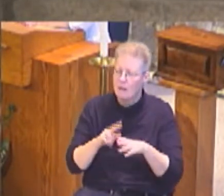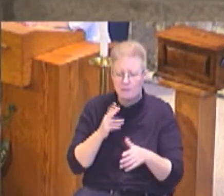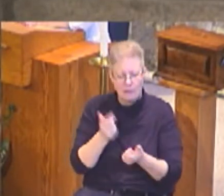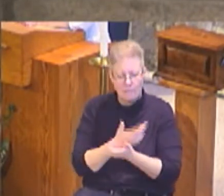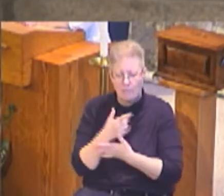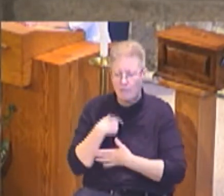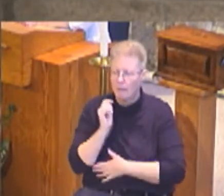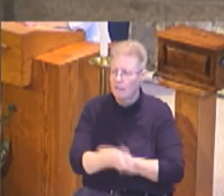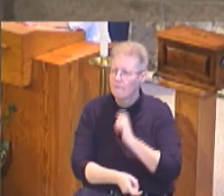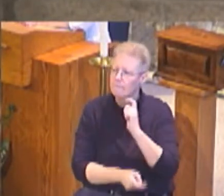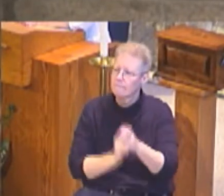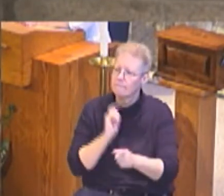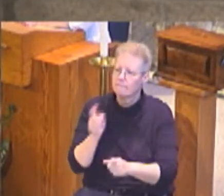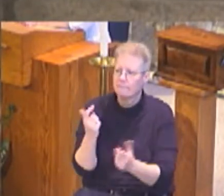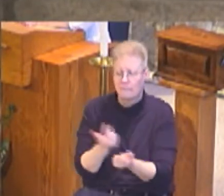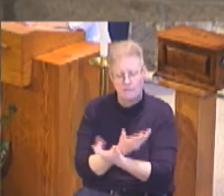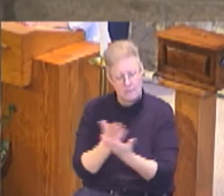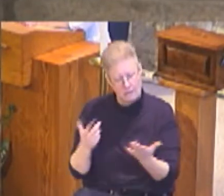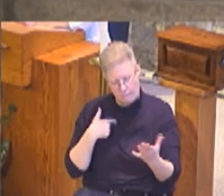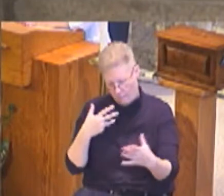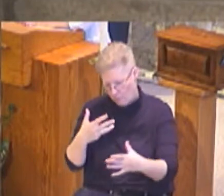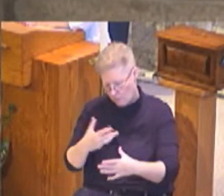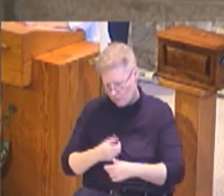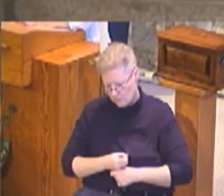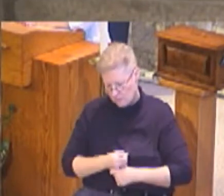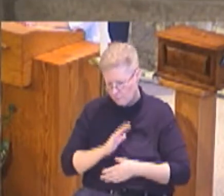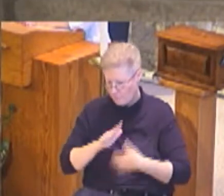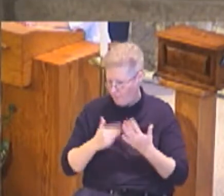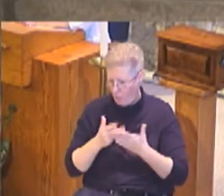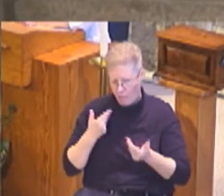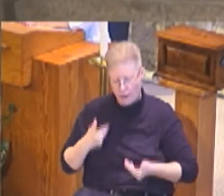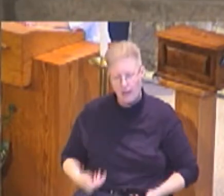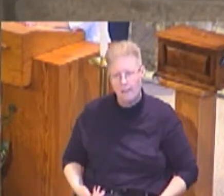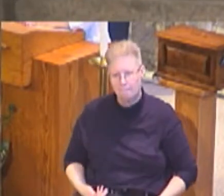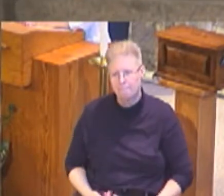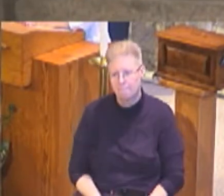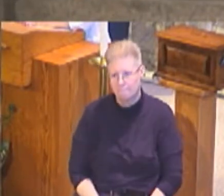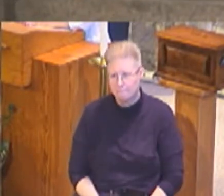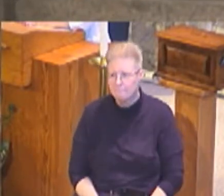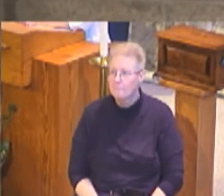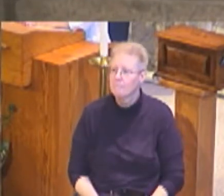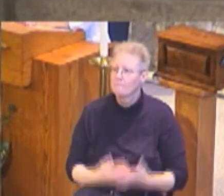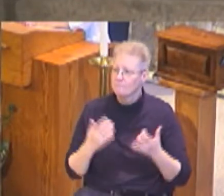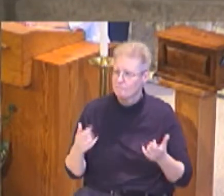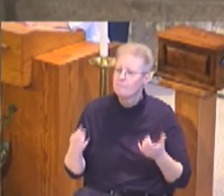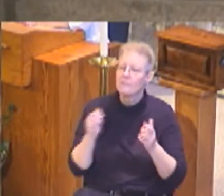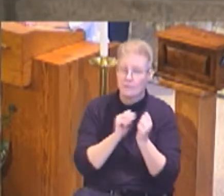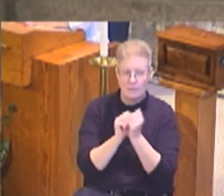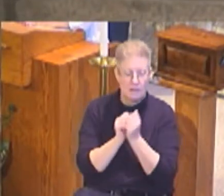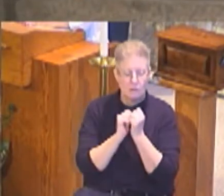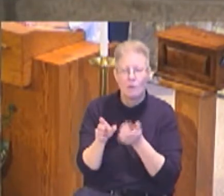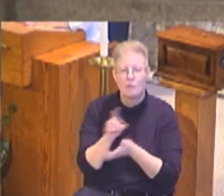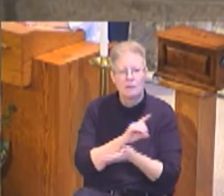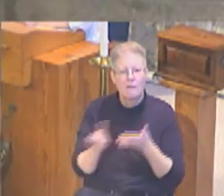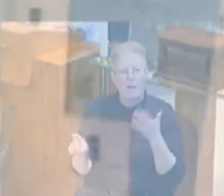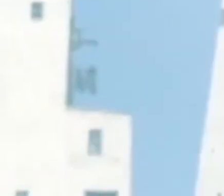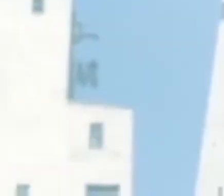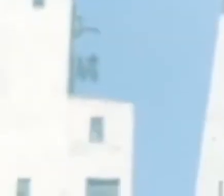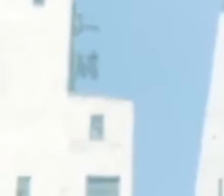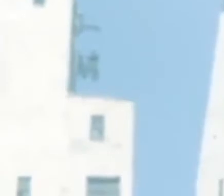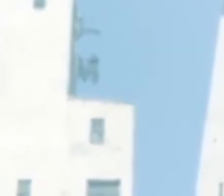I give, all that I receive, and all that I am. Together, divine